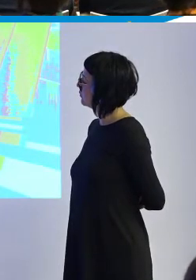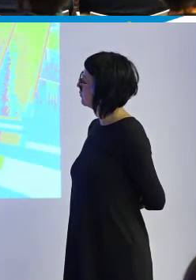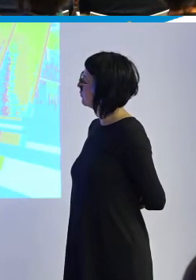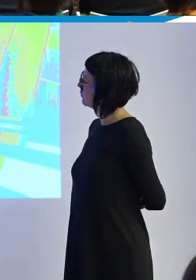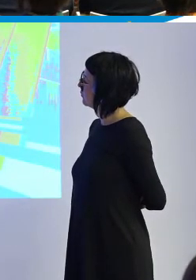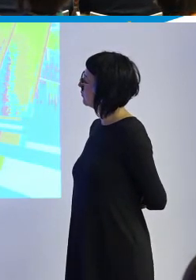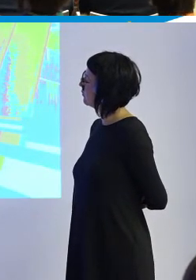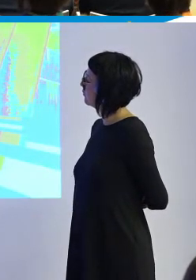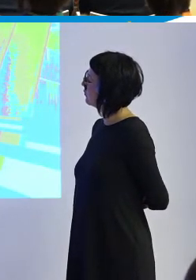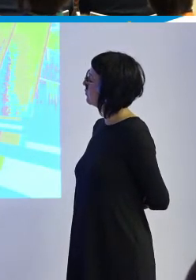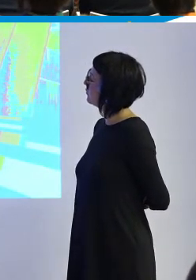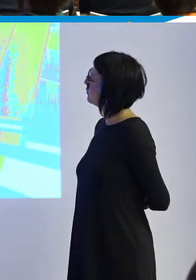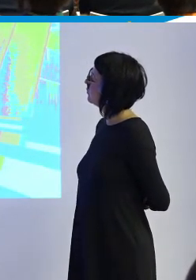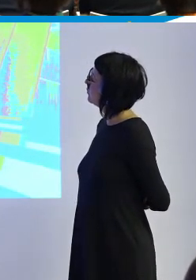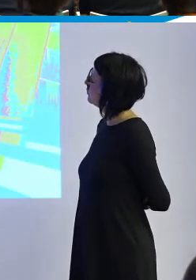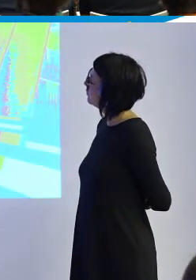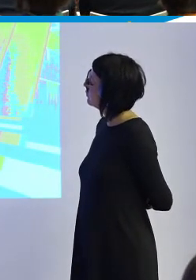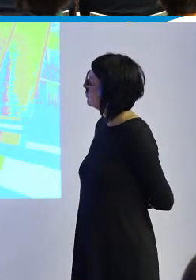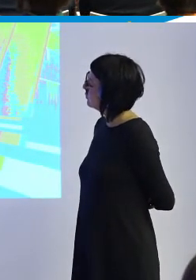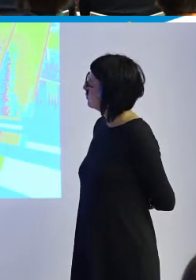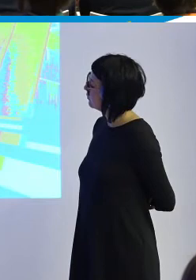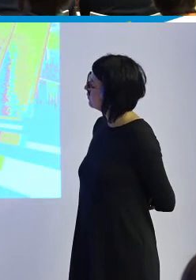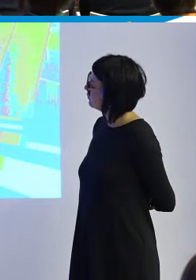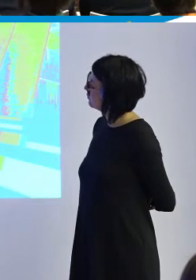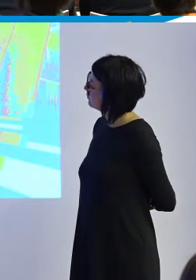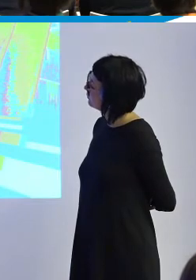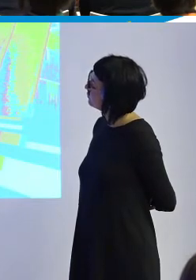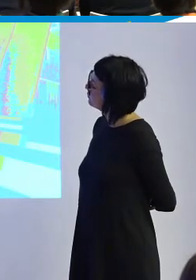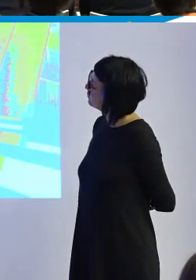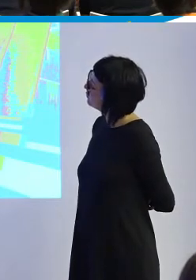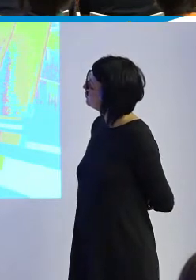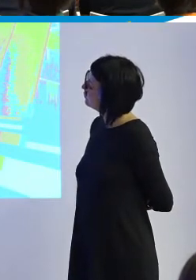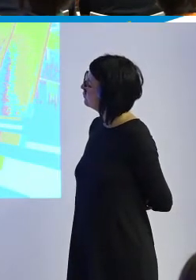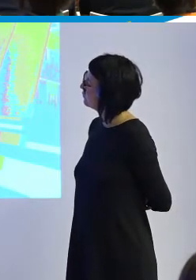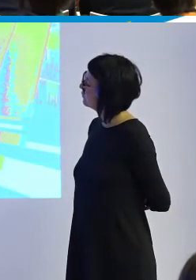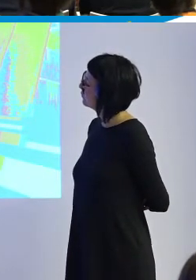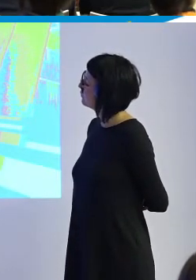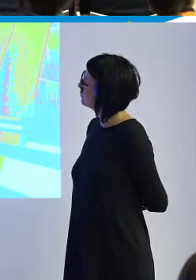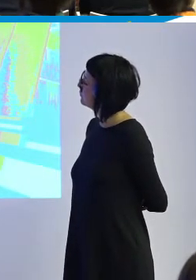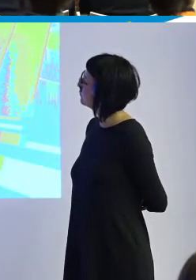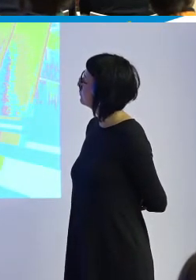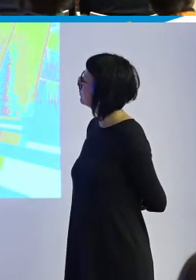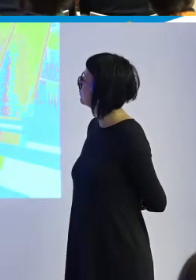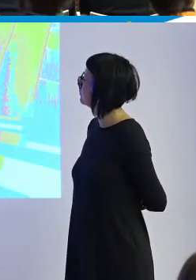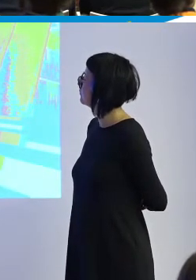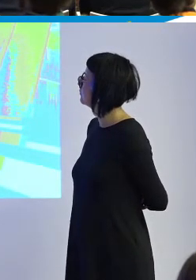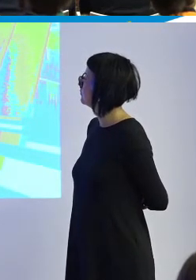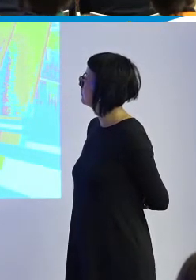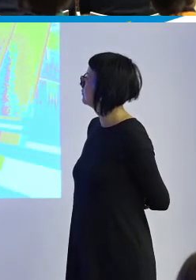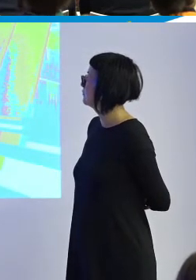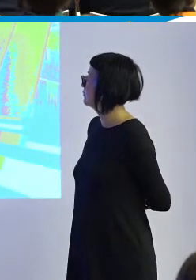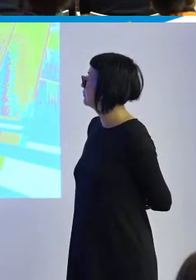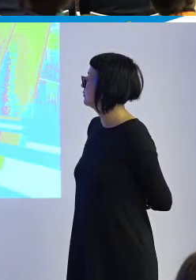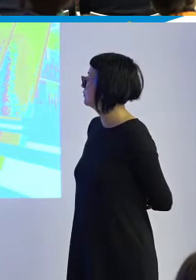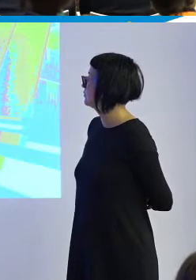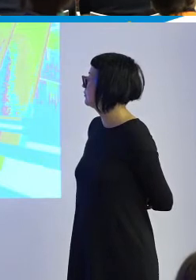the residents to use their own muscles leading to faster muscle atrophy it senses the delicate movements of the elderly